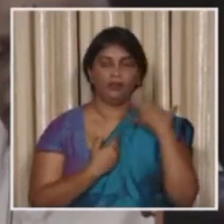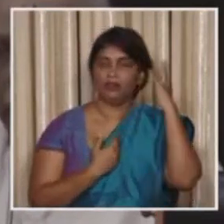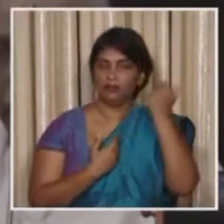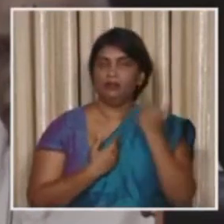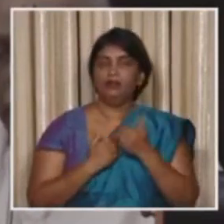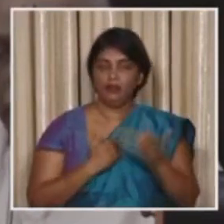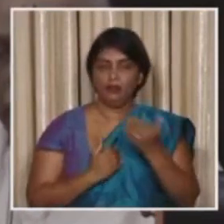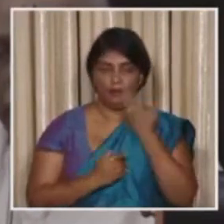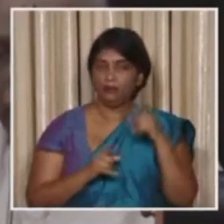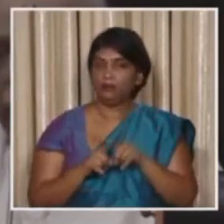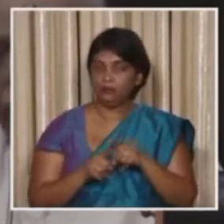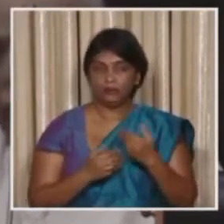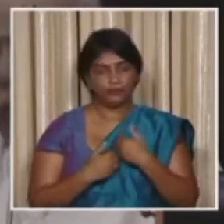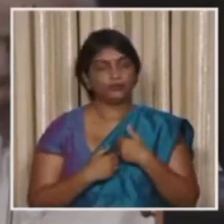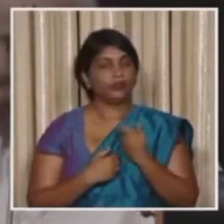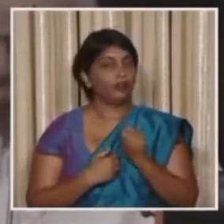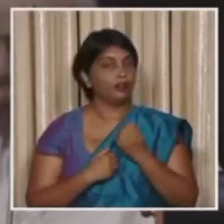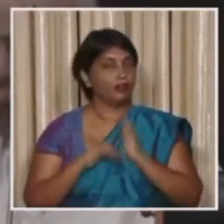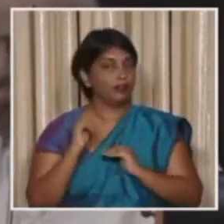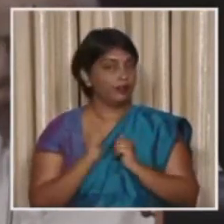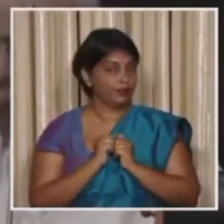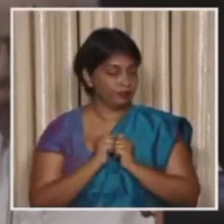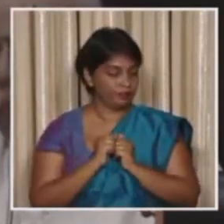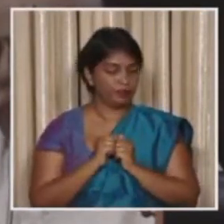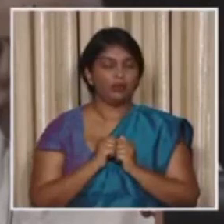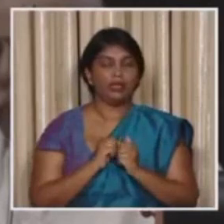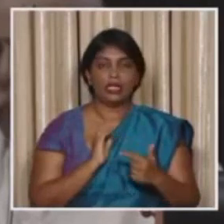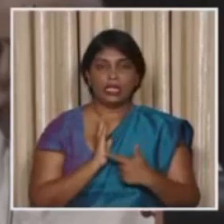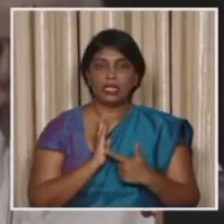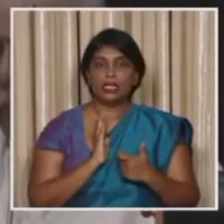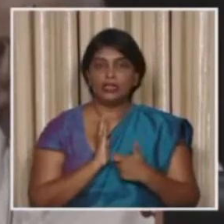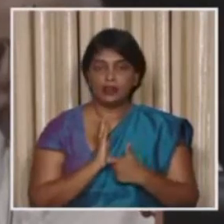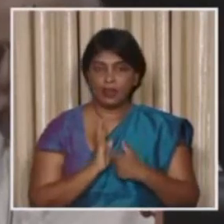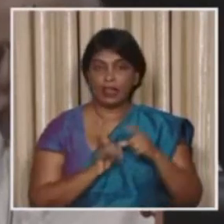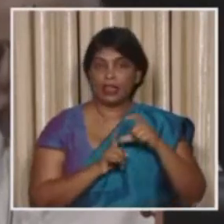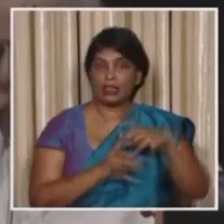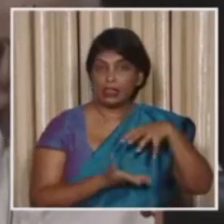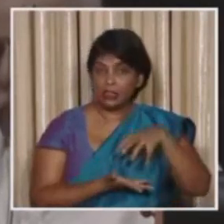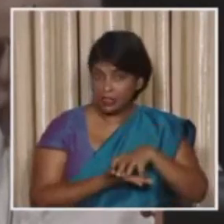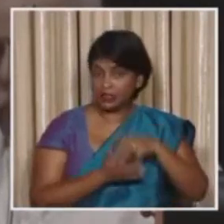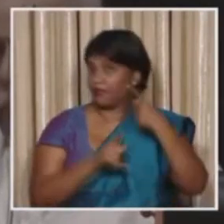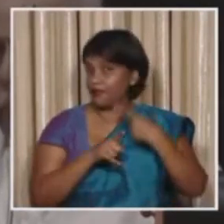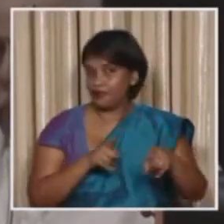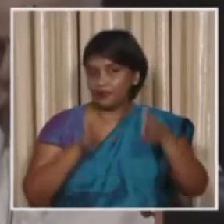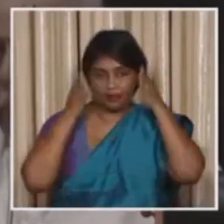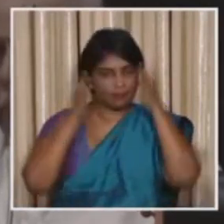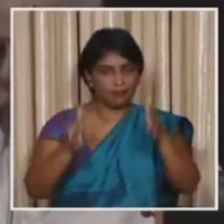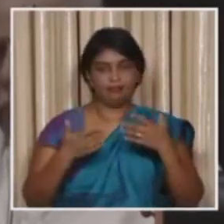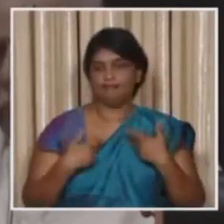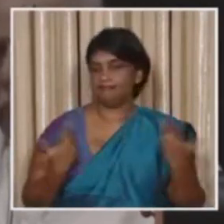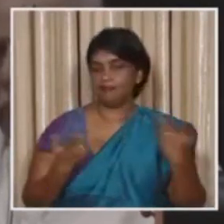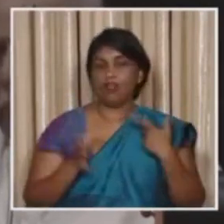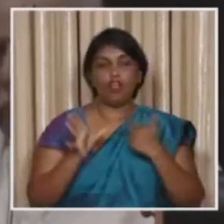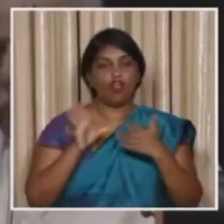economic activities of this port solely to the Trincomalee district. This should be connected with the cities of Anuradhapura, Vaunia and